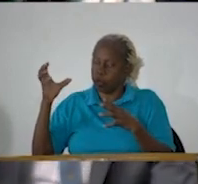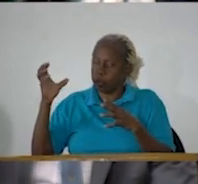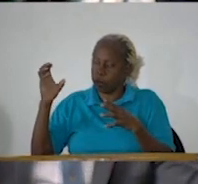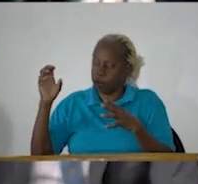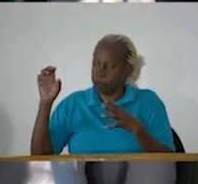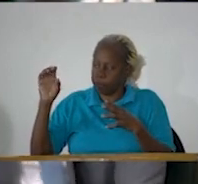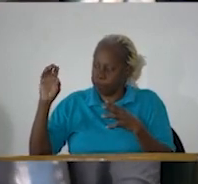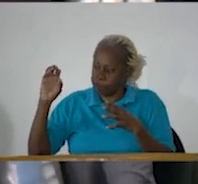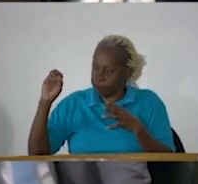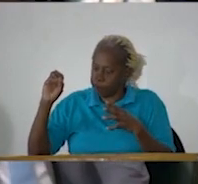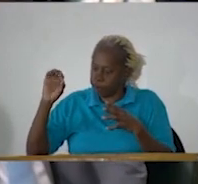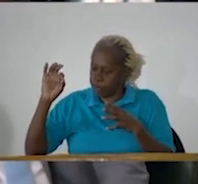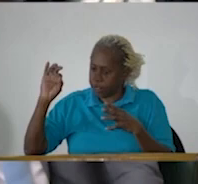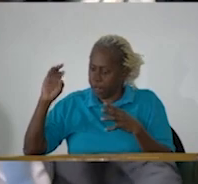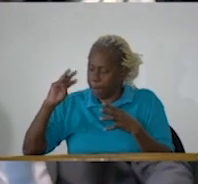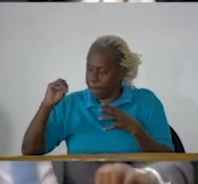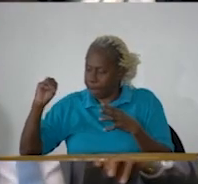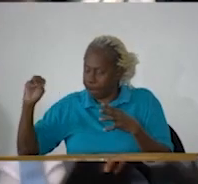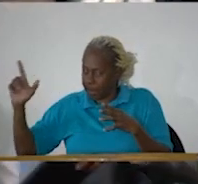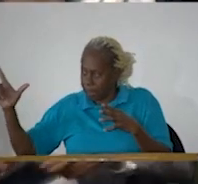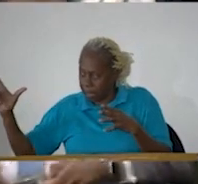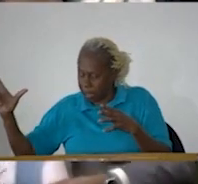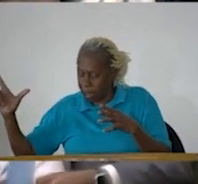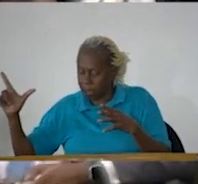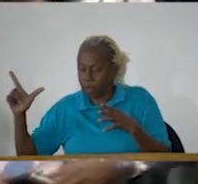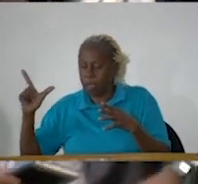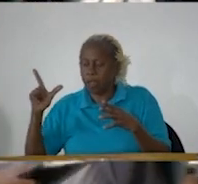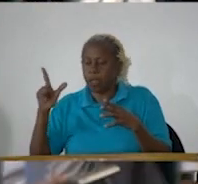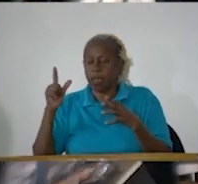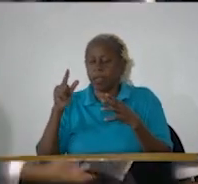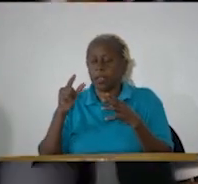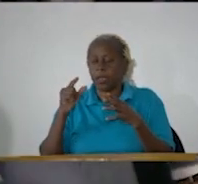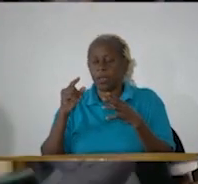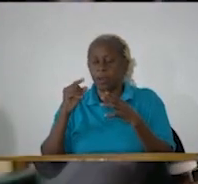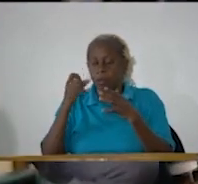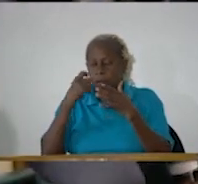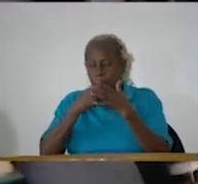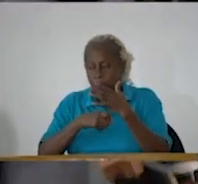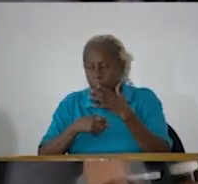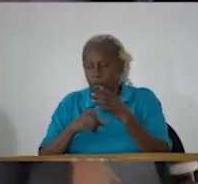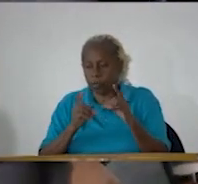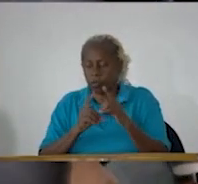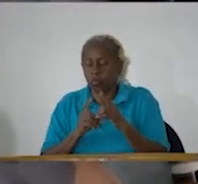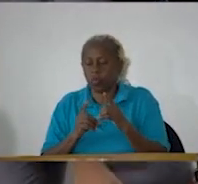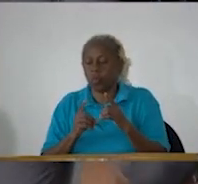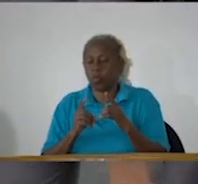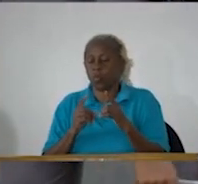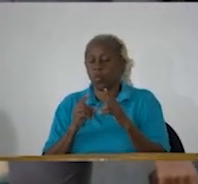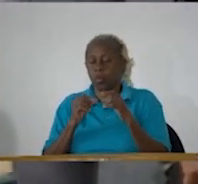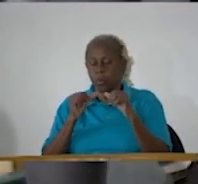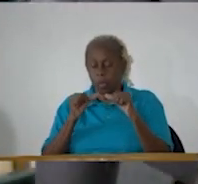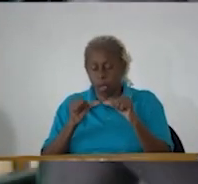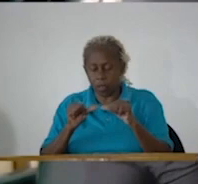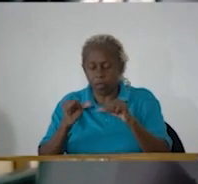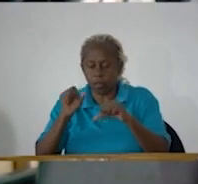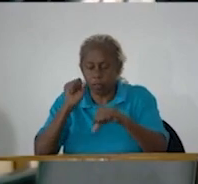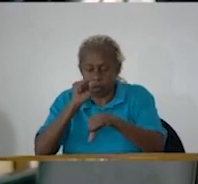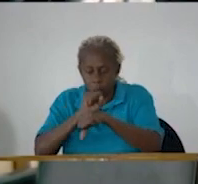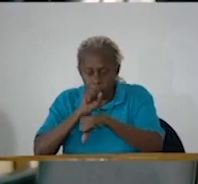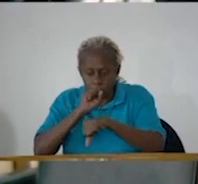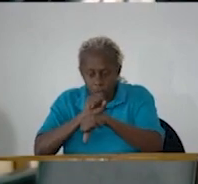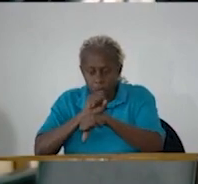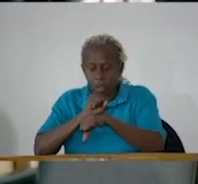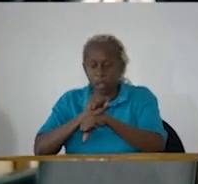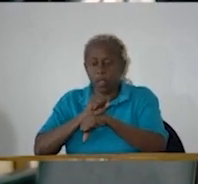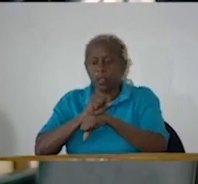$359 million. And the cost to undertake permanent works, primarily retaining walls, drainage structures, and